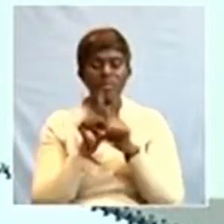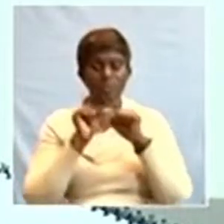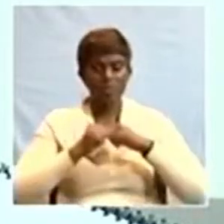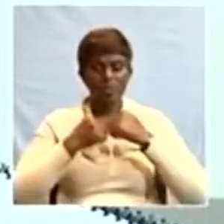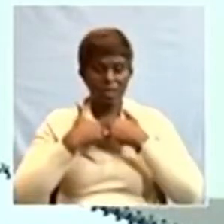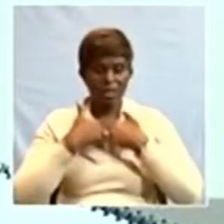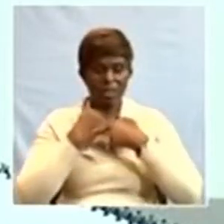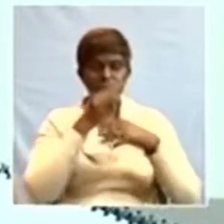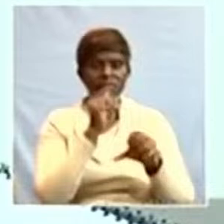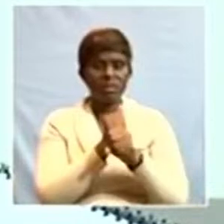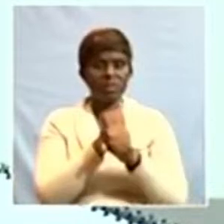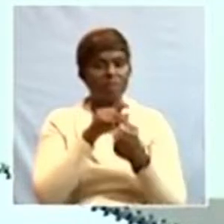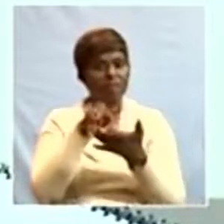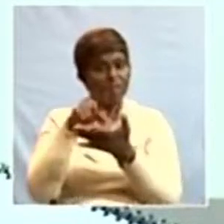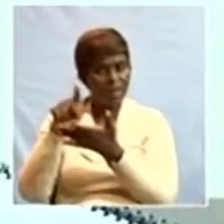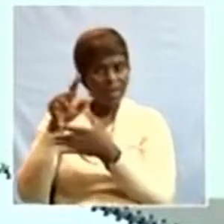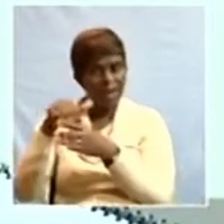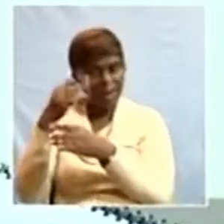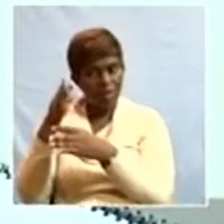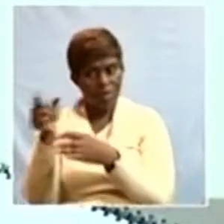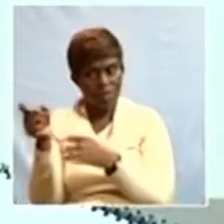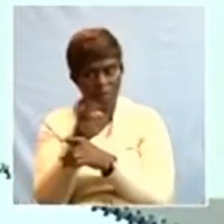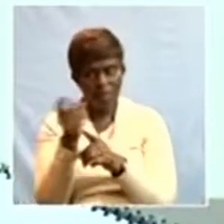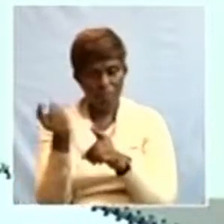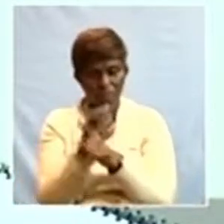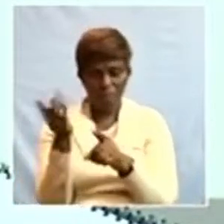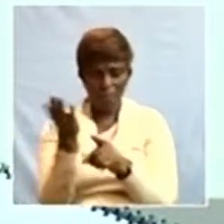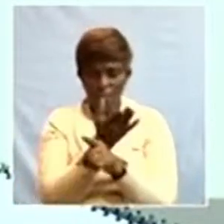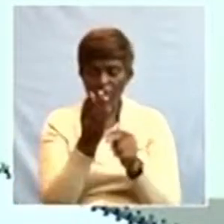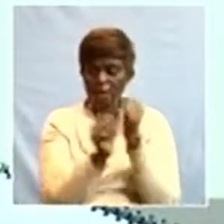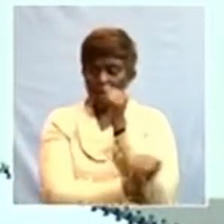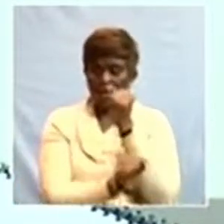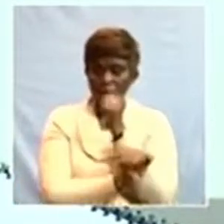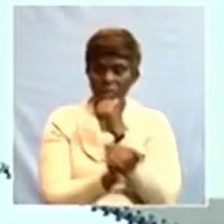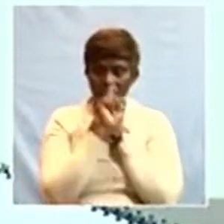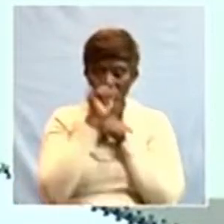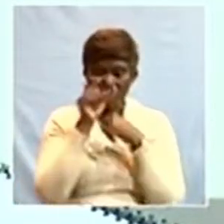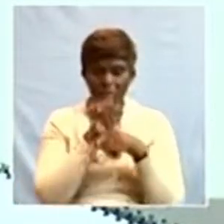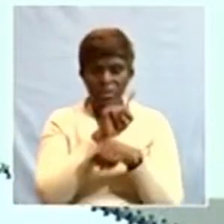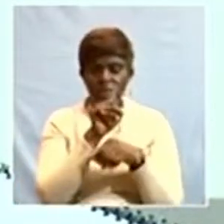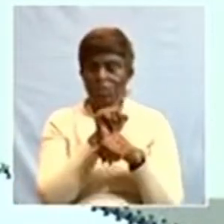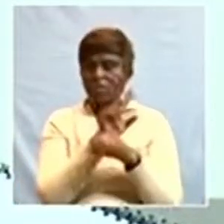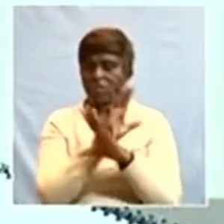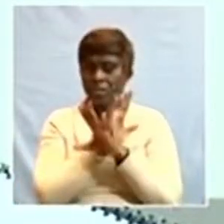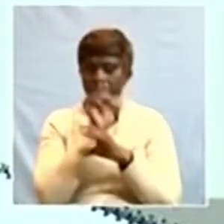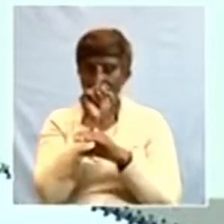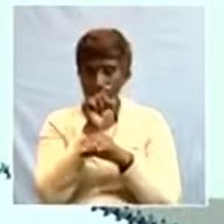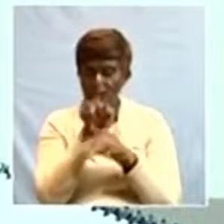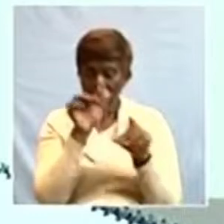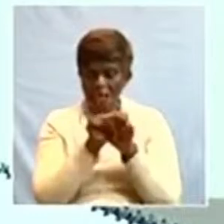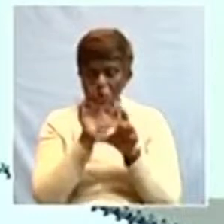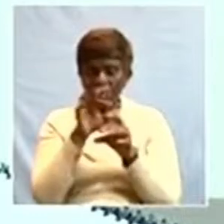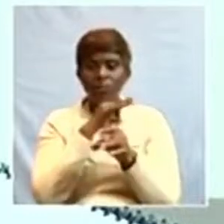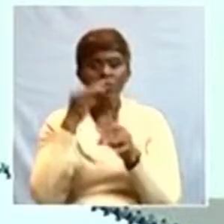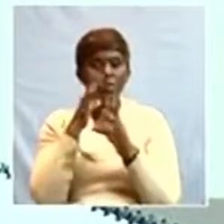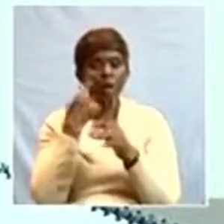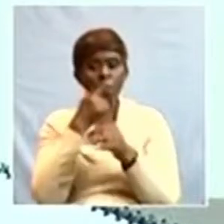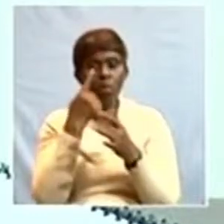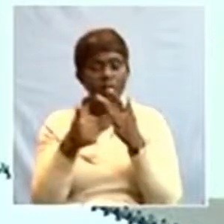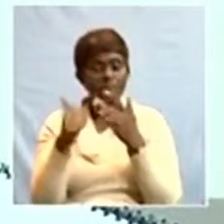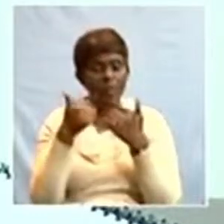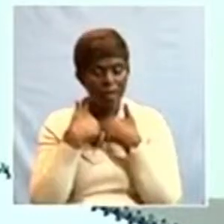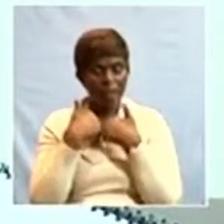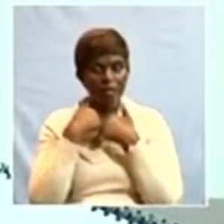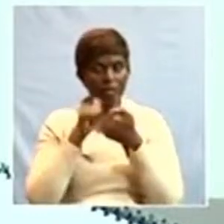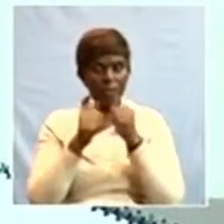have received a payout from State Insurance, Zambia State Insurance, on the farmers that were